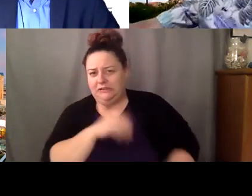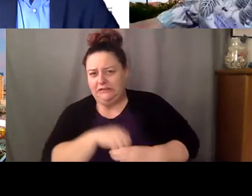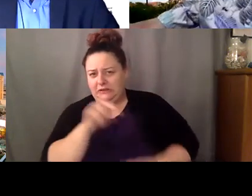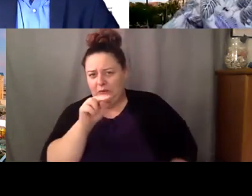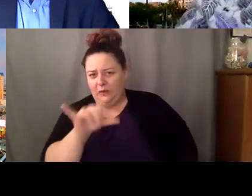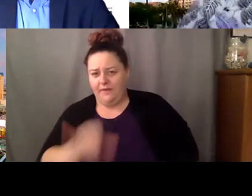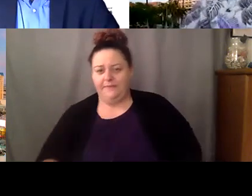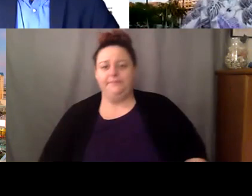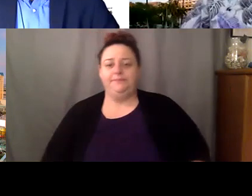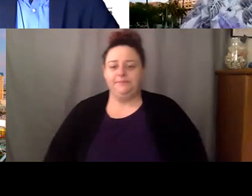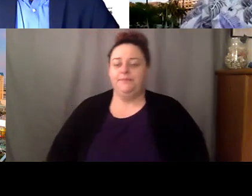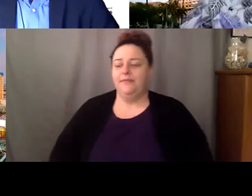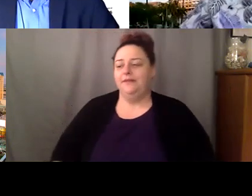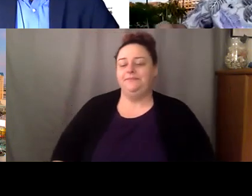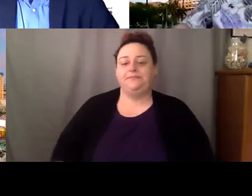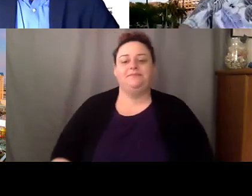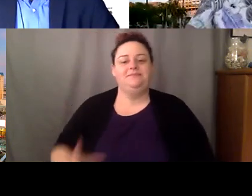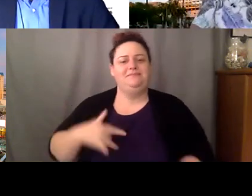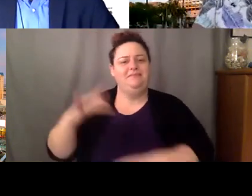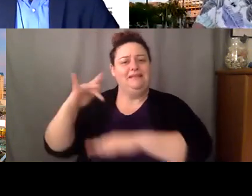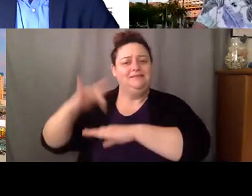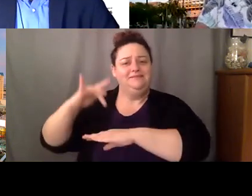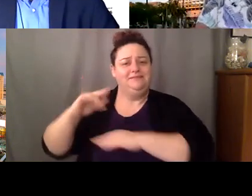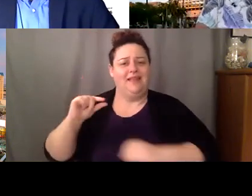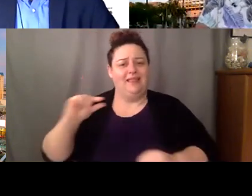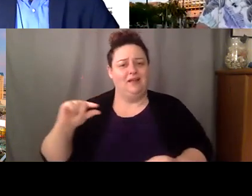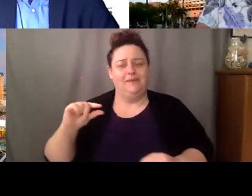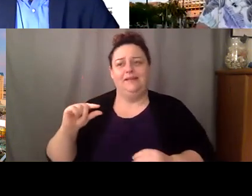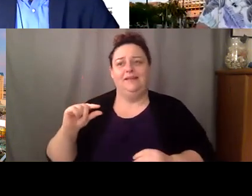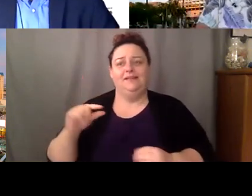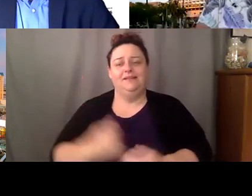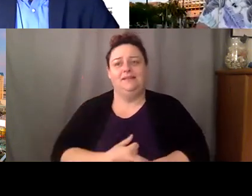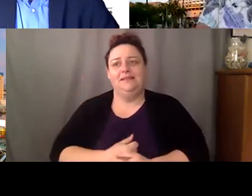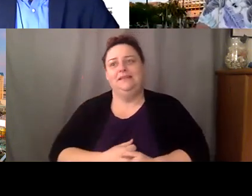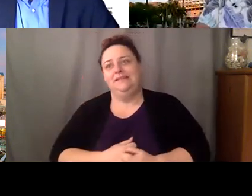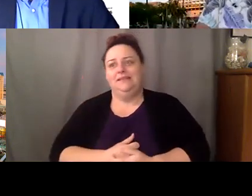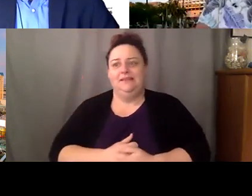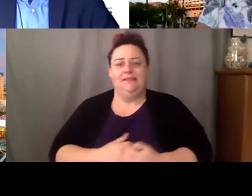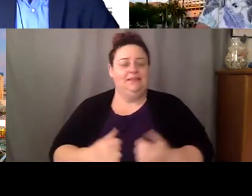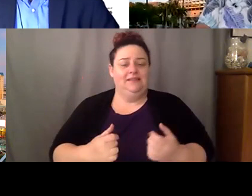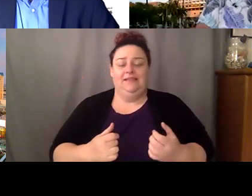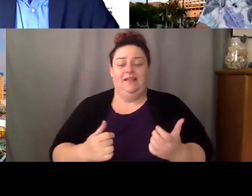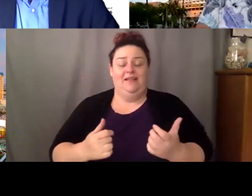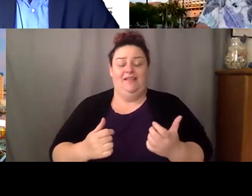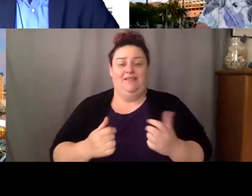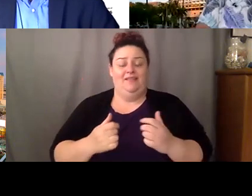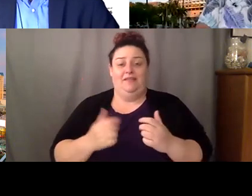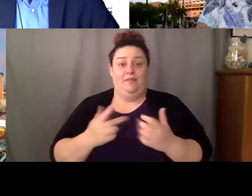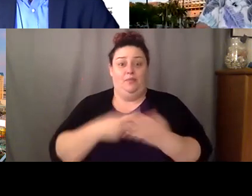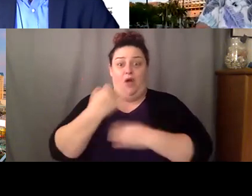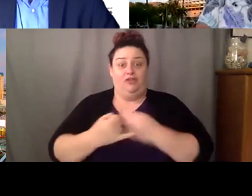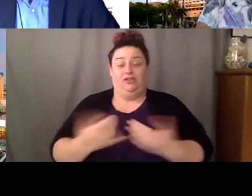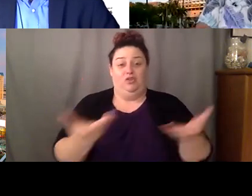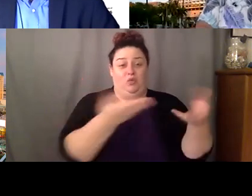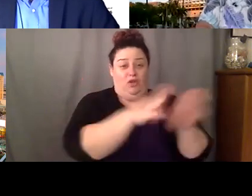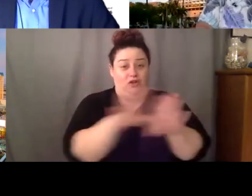I think I already talked a little bit about, you know, the oversized project of physically closing the property. But, you know, from a